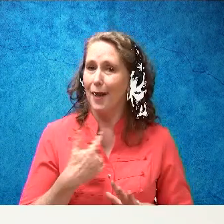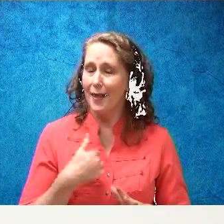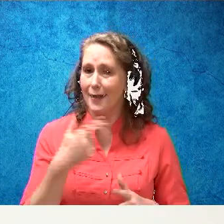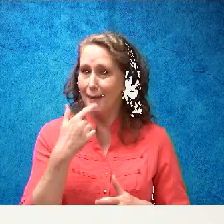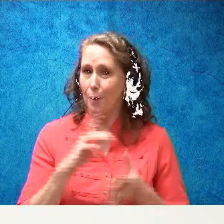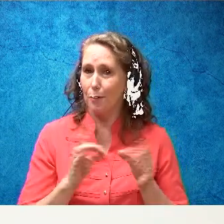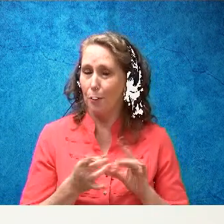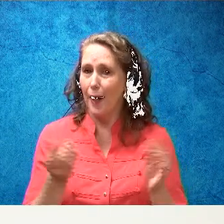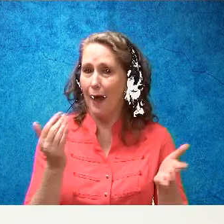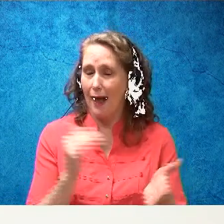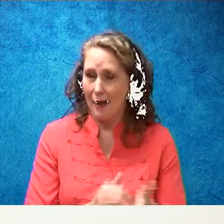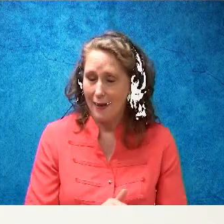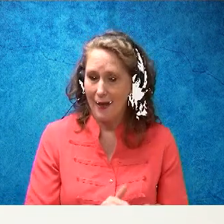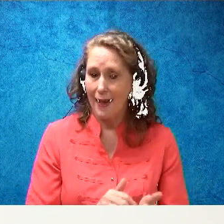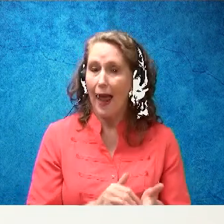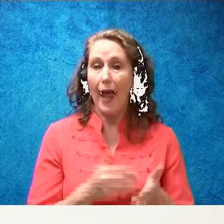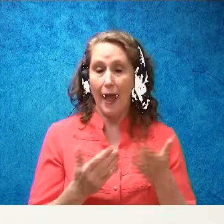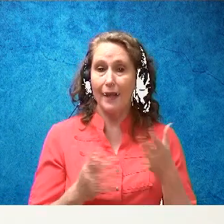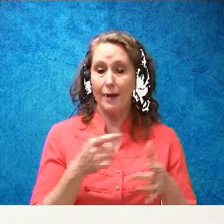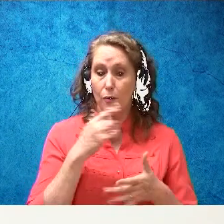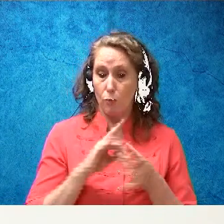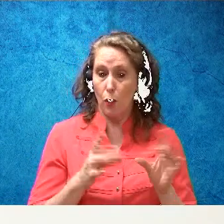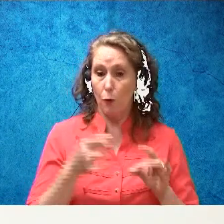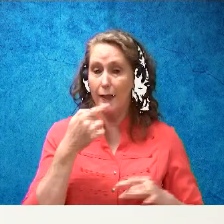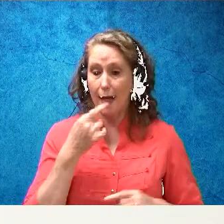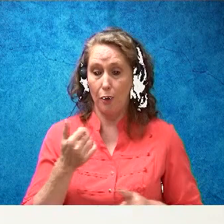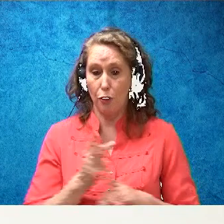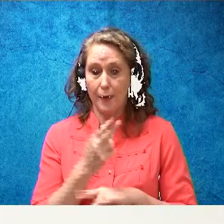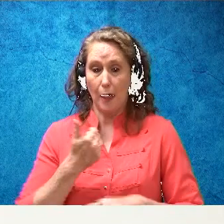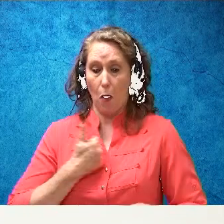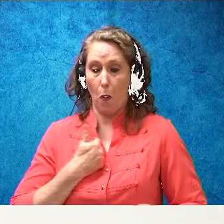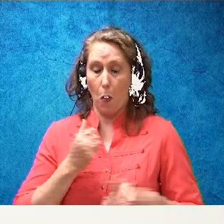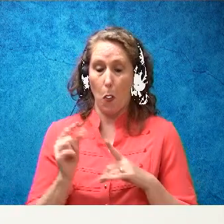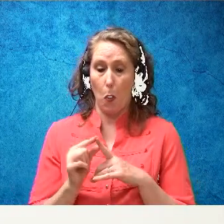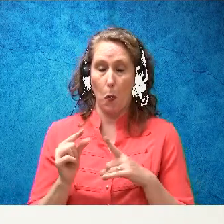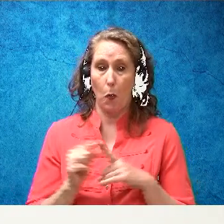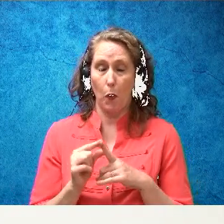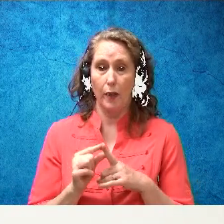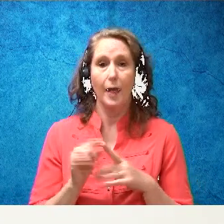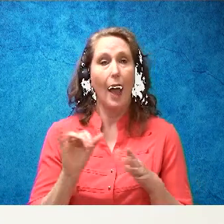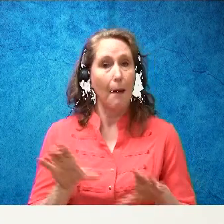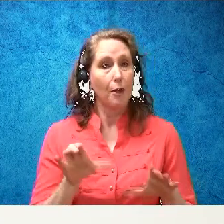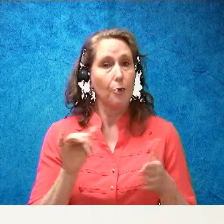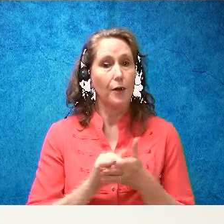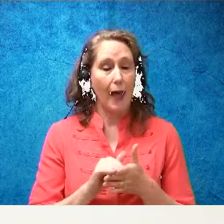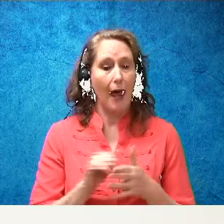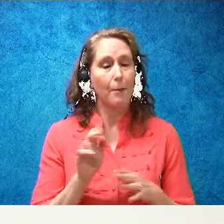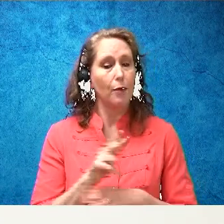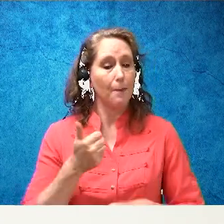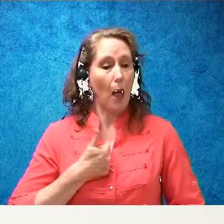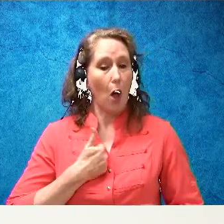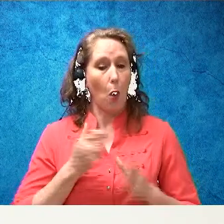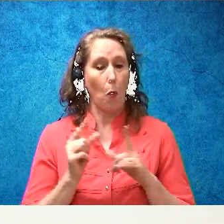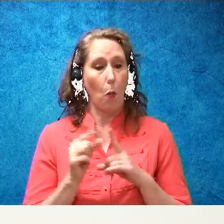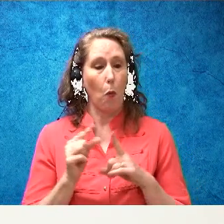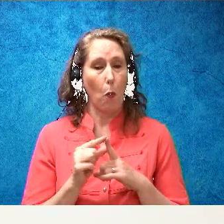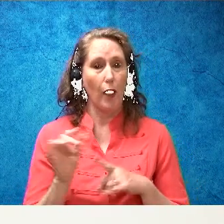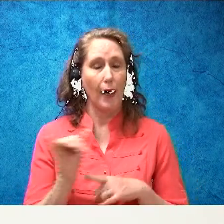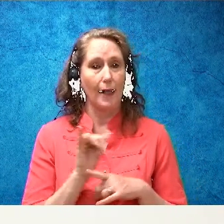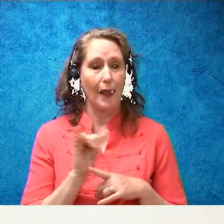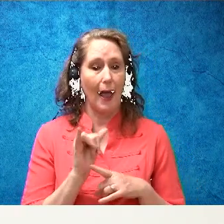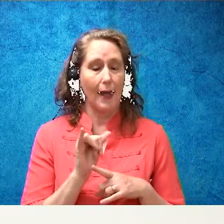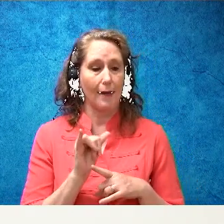put it in our own words. So I'm going to do that. I'm going to put this story into my own words, kind of like a